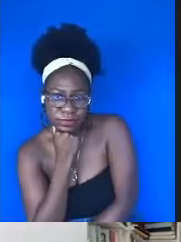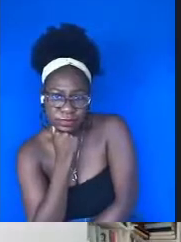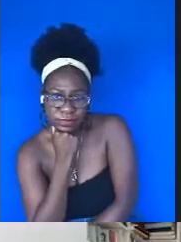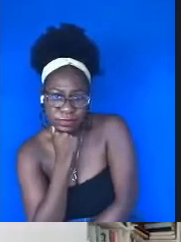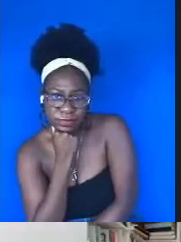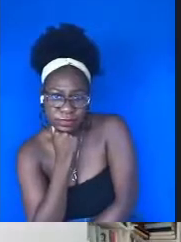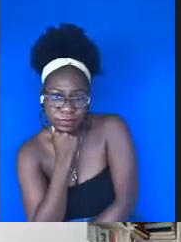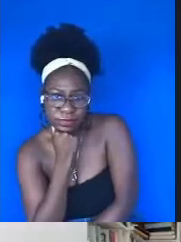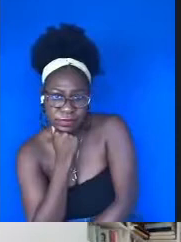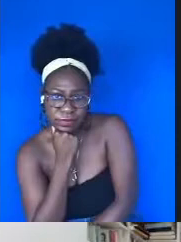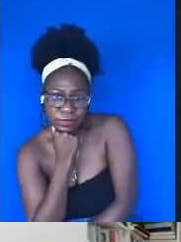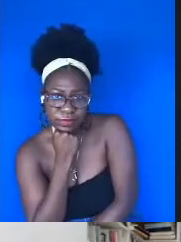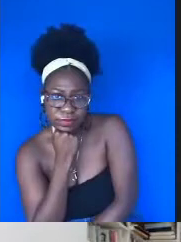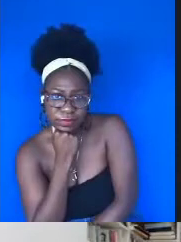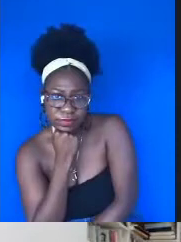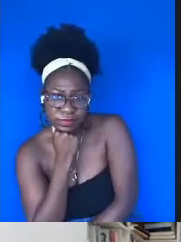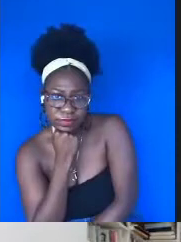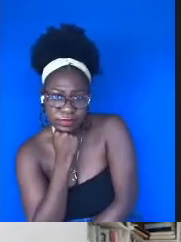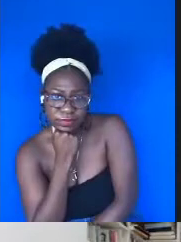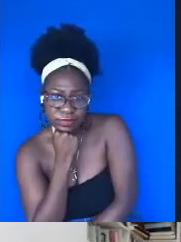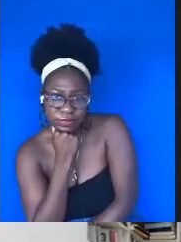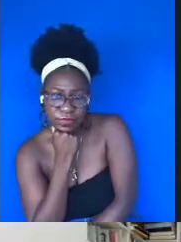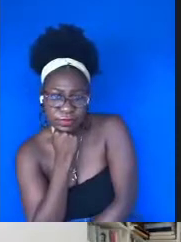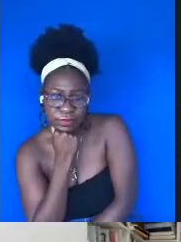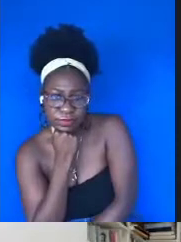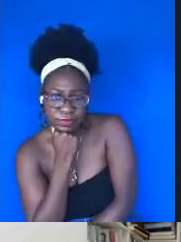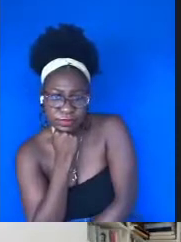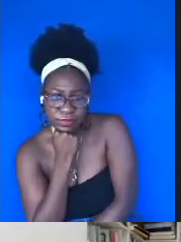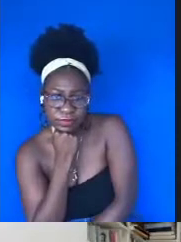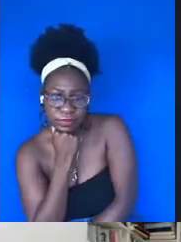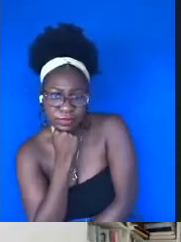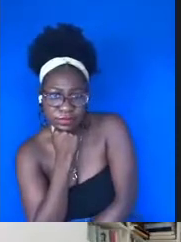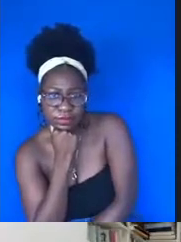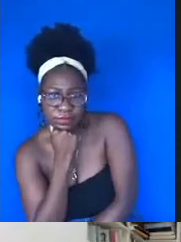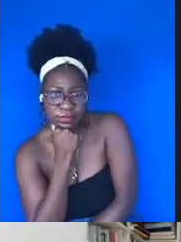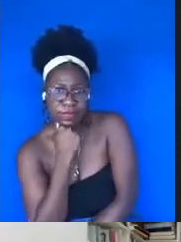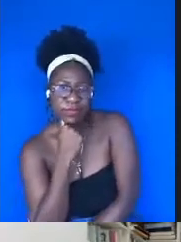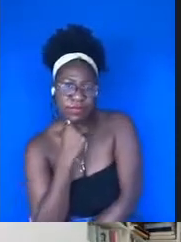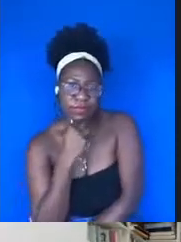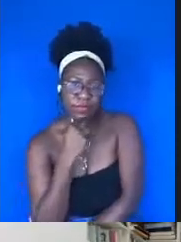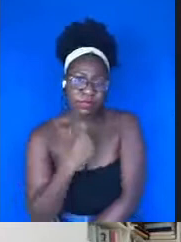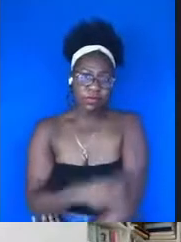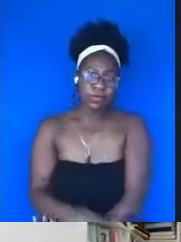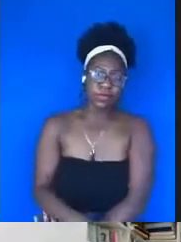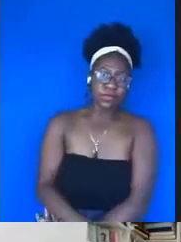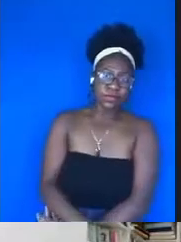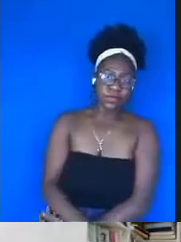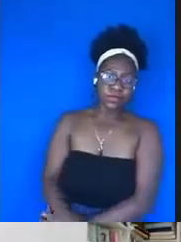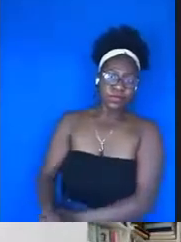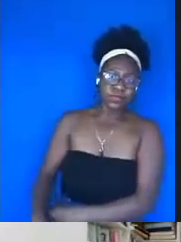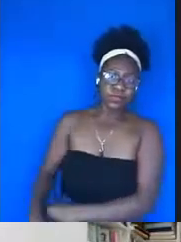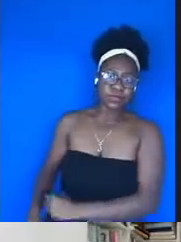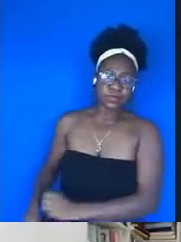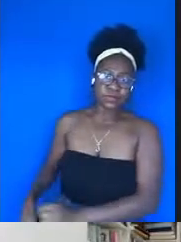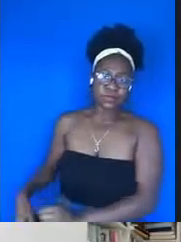had the discussion of there is a lot of violence in this play. And, as people of color, what do we think about